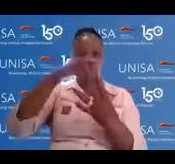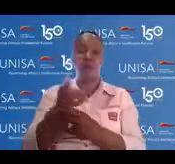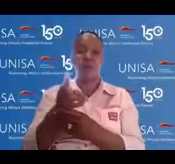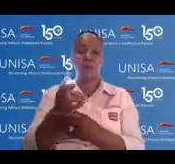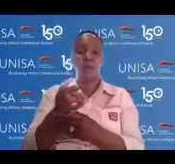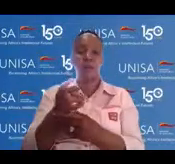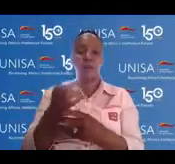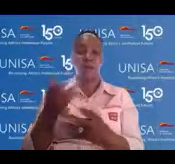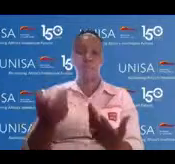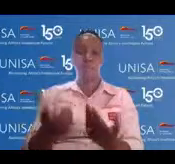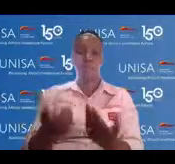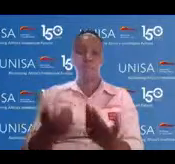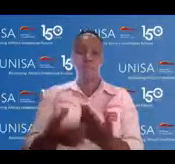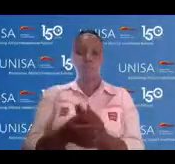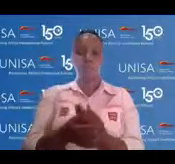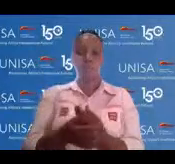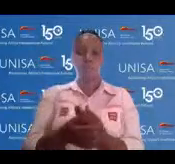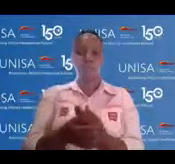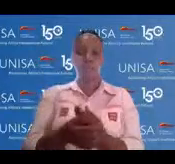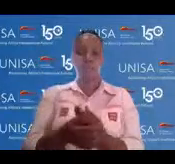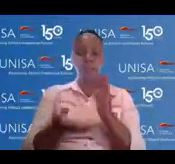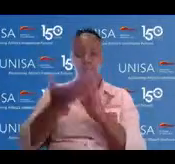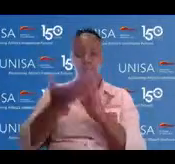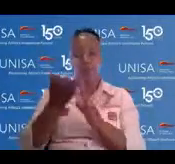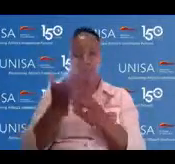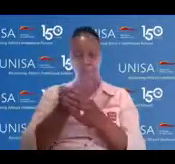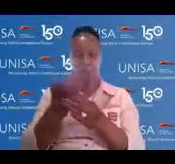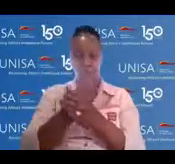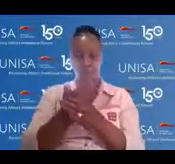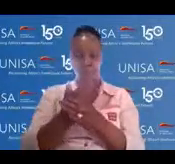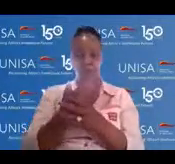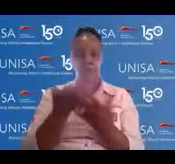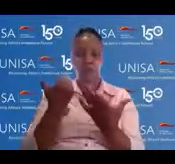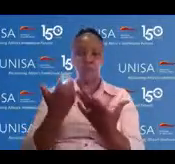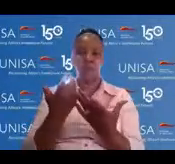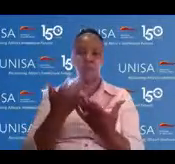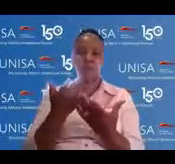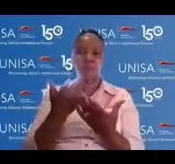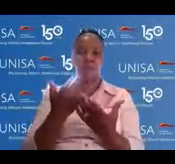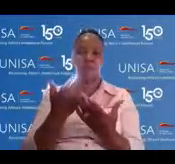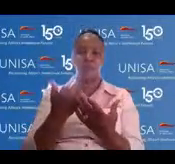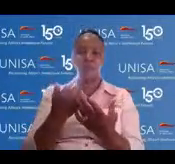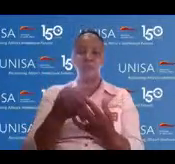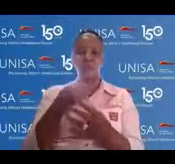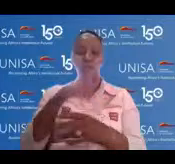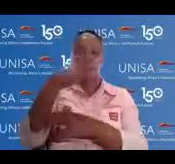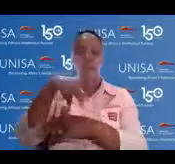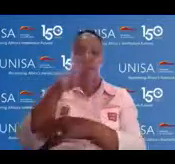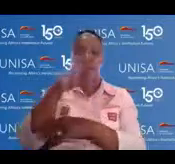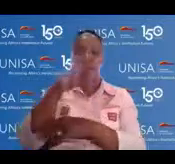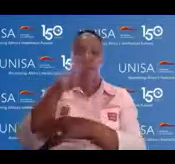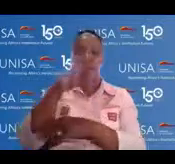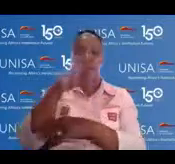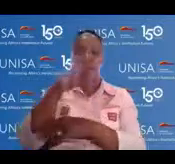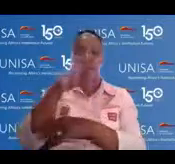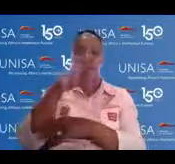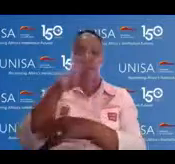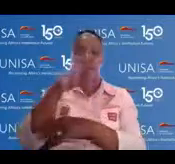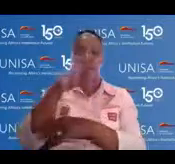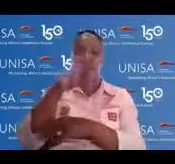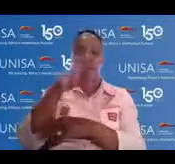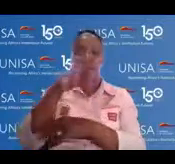Upload this file. So now I've ticked the box. It's a PDF document. Everything is good to go. I can save the